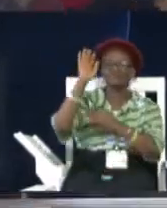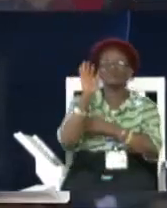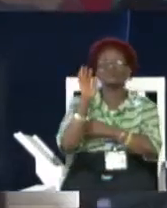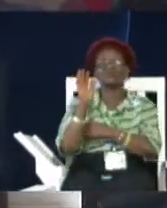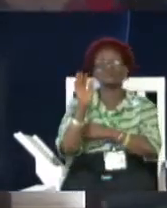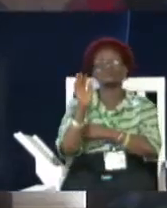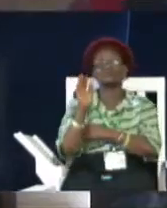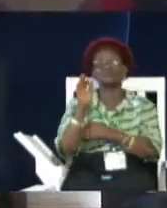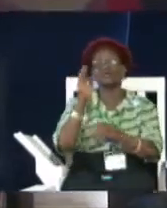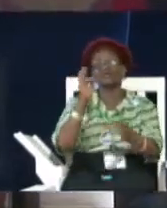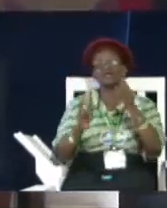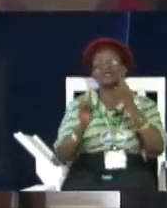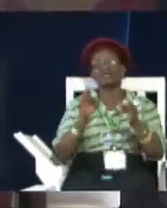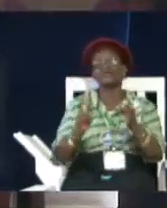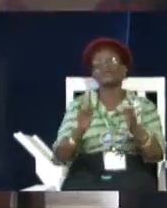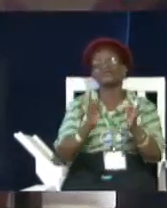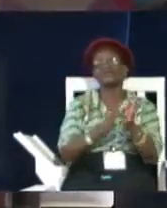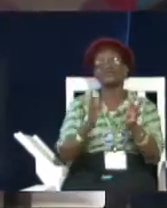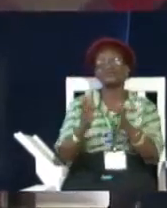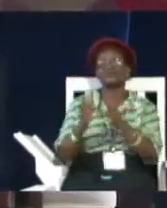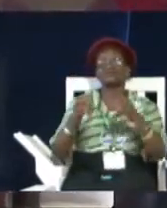if the Lord has not returned,